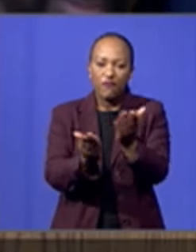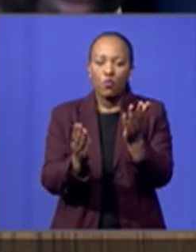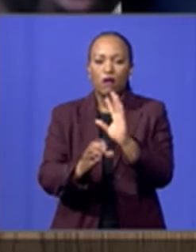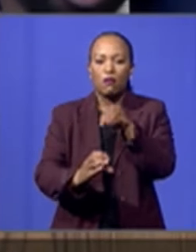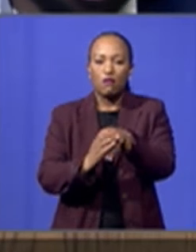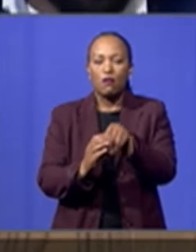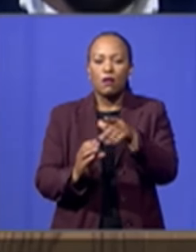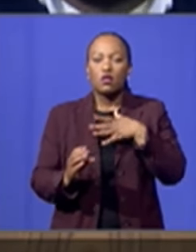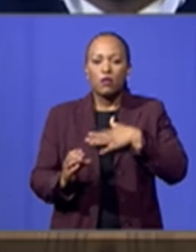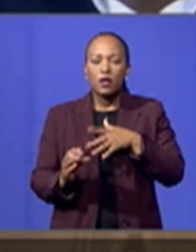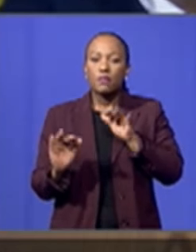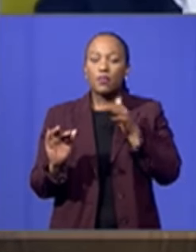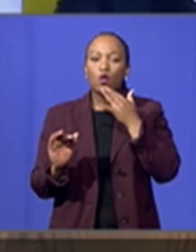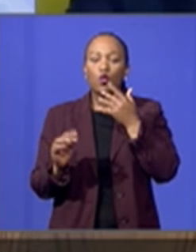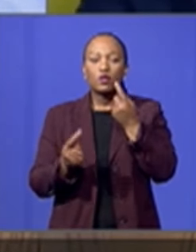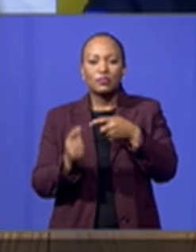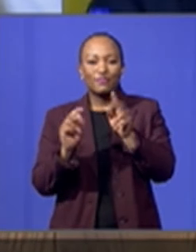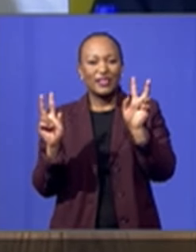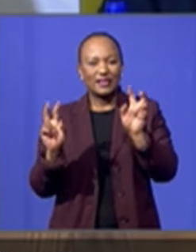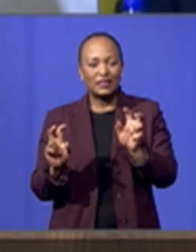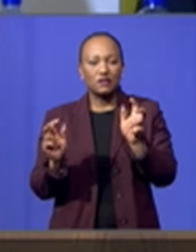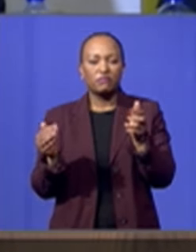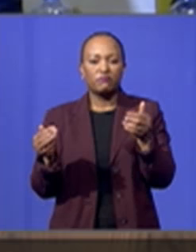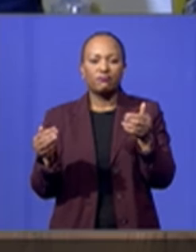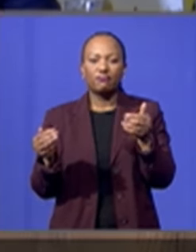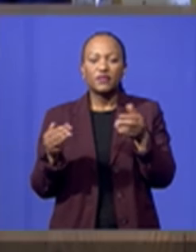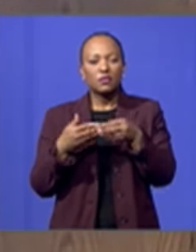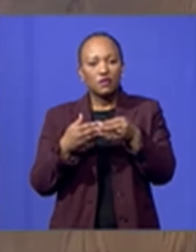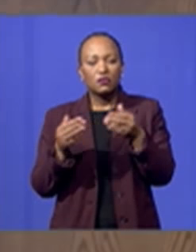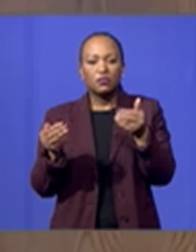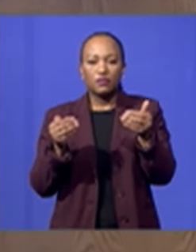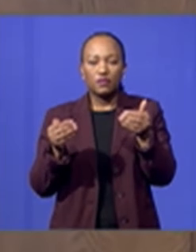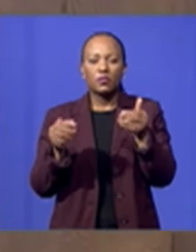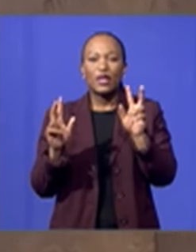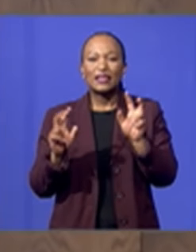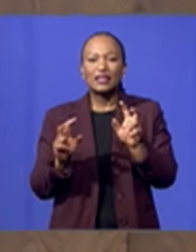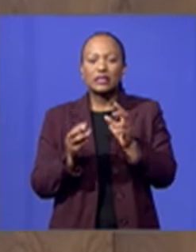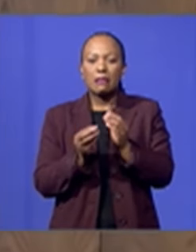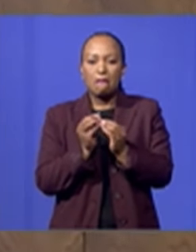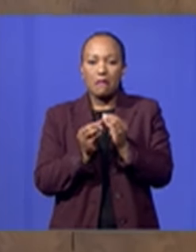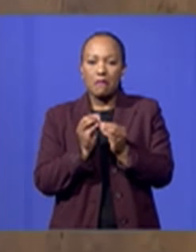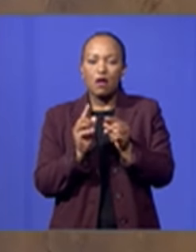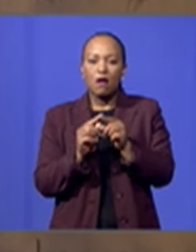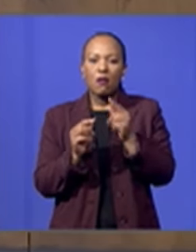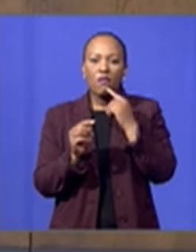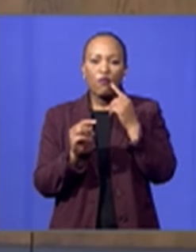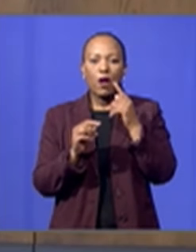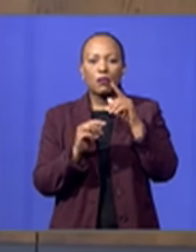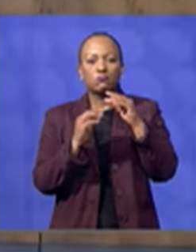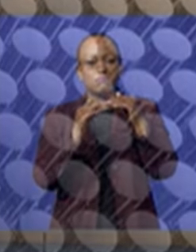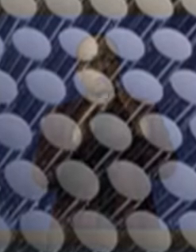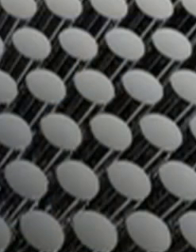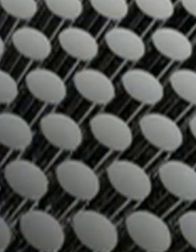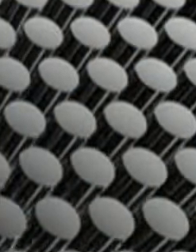laola barekisi ba motlakase le go atolosa motlakase o fetlhiwang ka marang a letsatsi kwa godimo ga matlo.